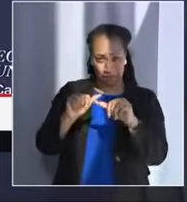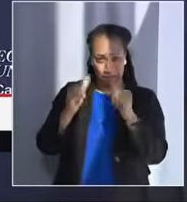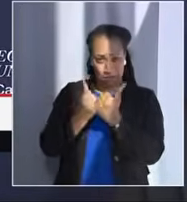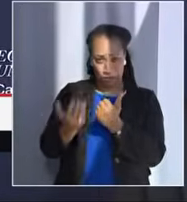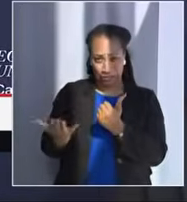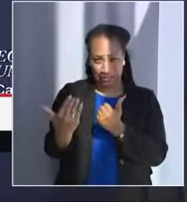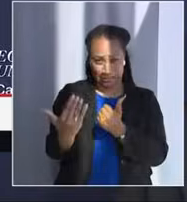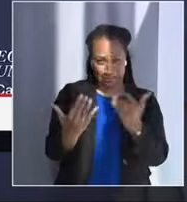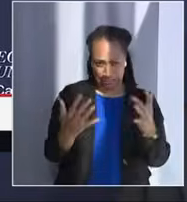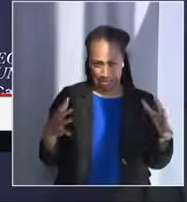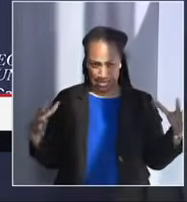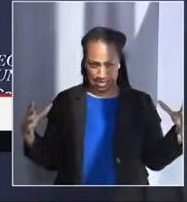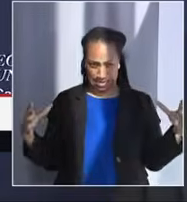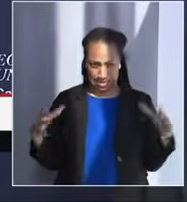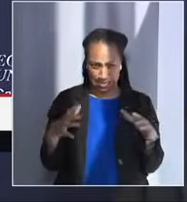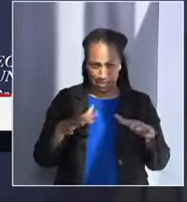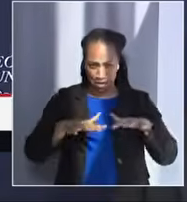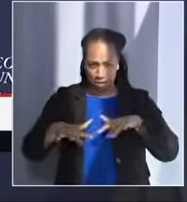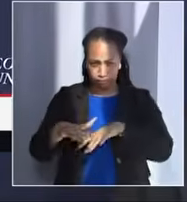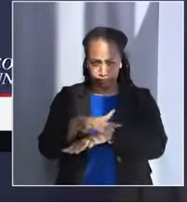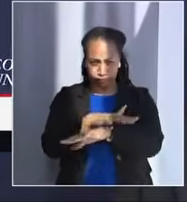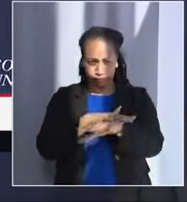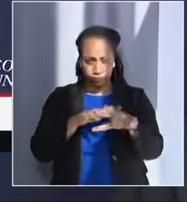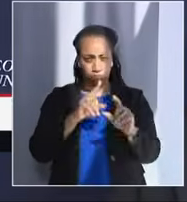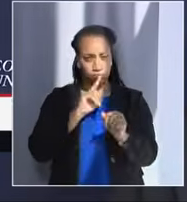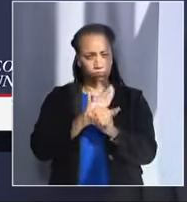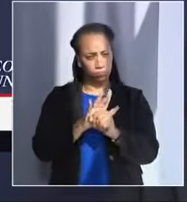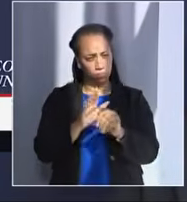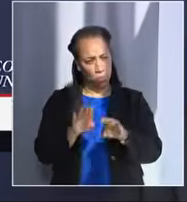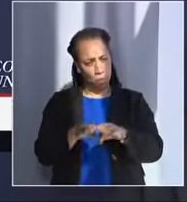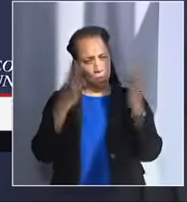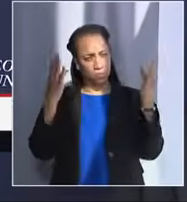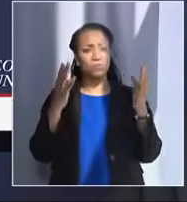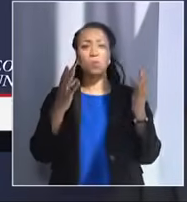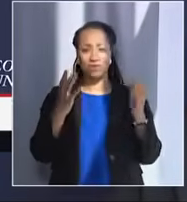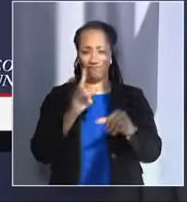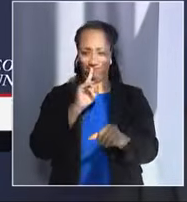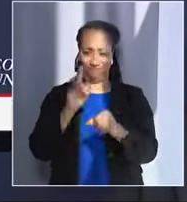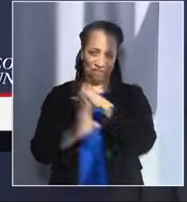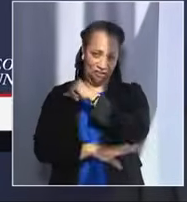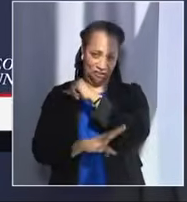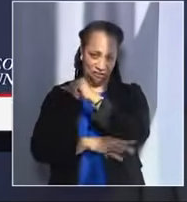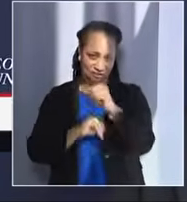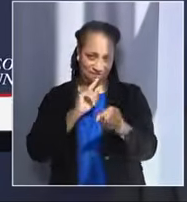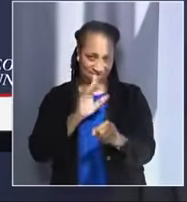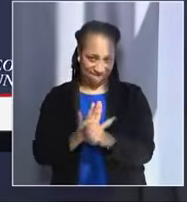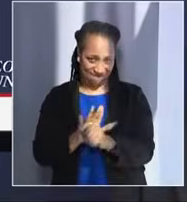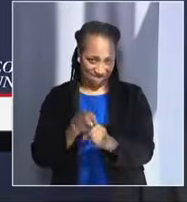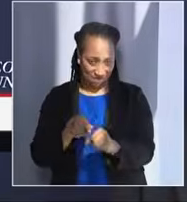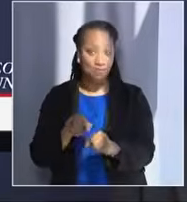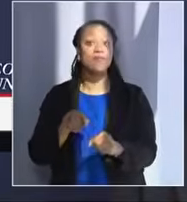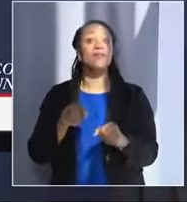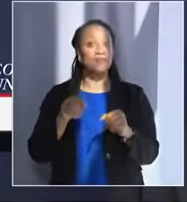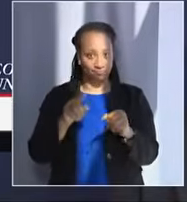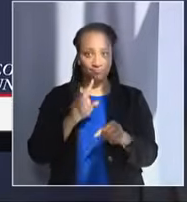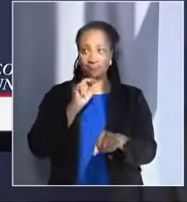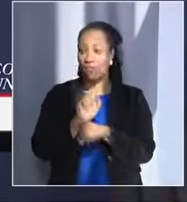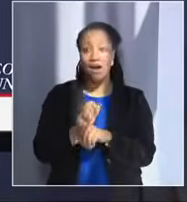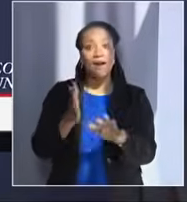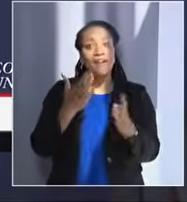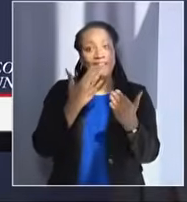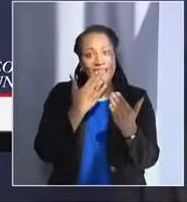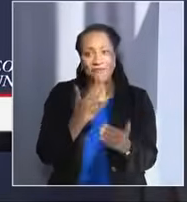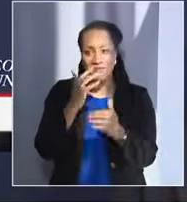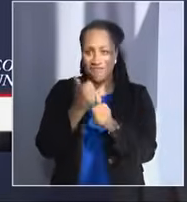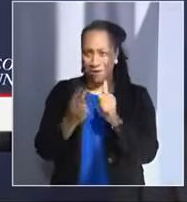this space this fall. I want to extend my deepest gratitude to everyone involved. It includes many, many hundreds of more